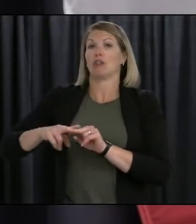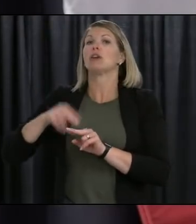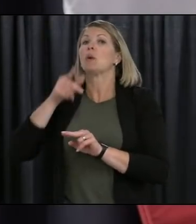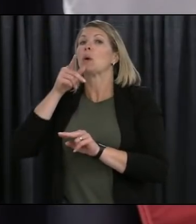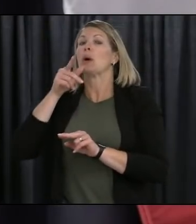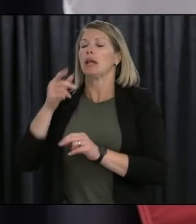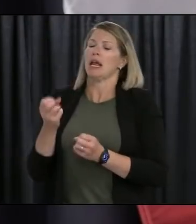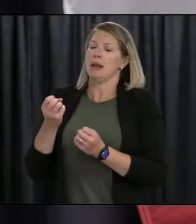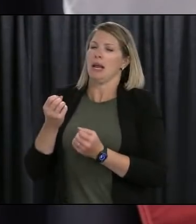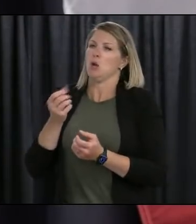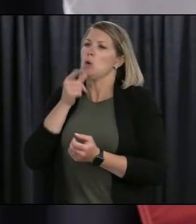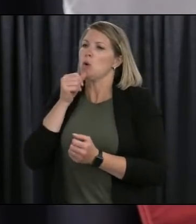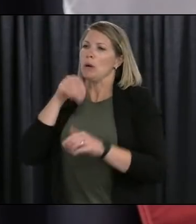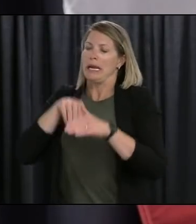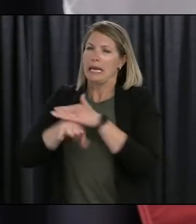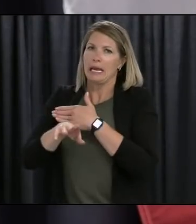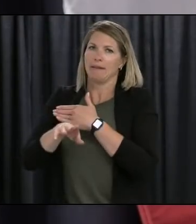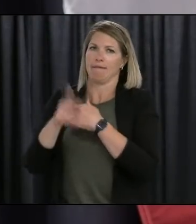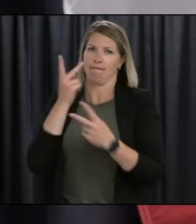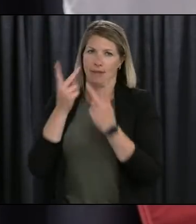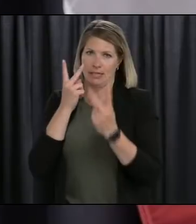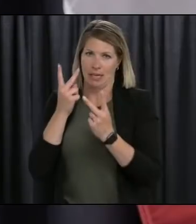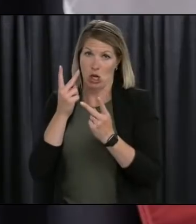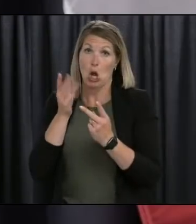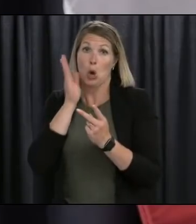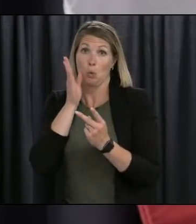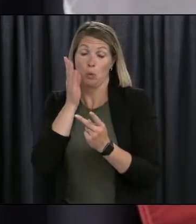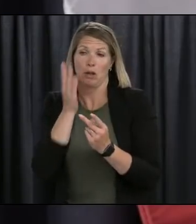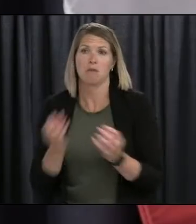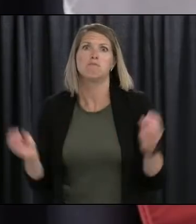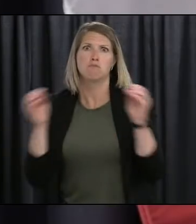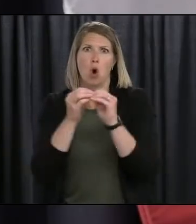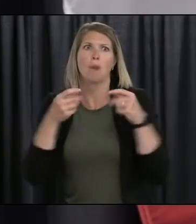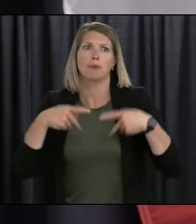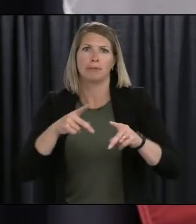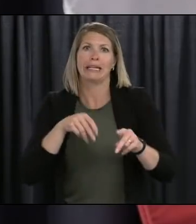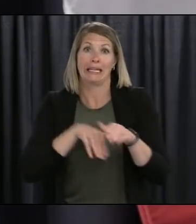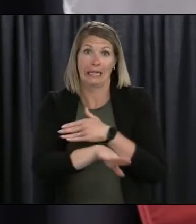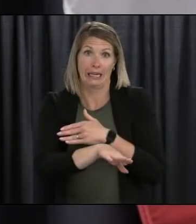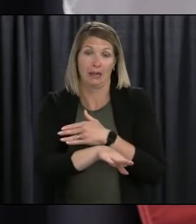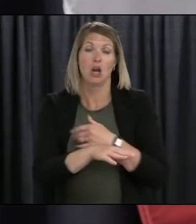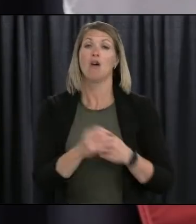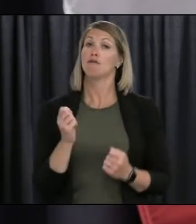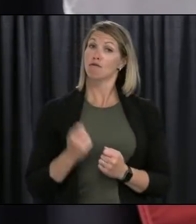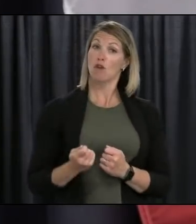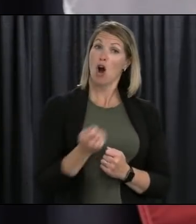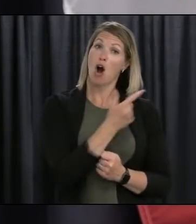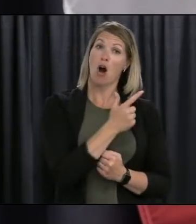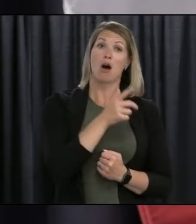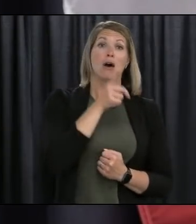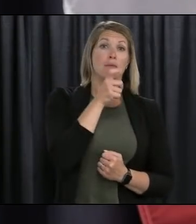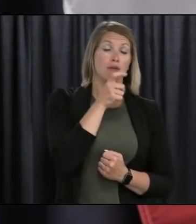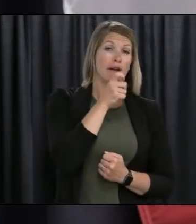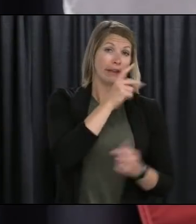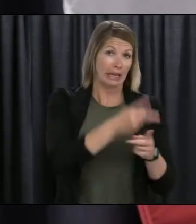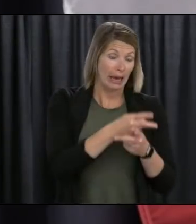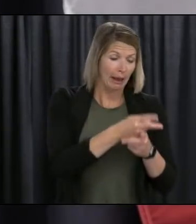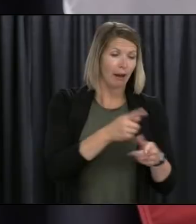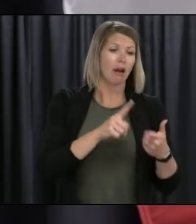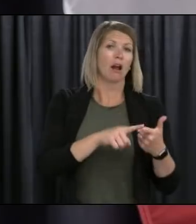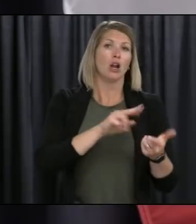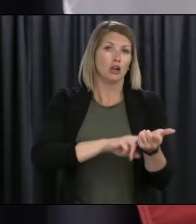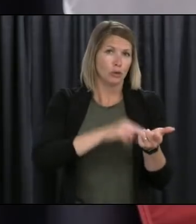care, and recommendations for the private operators of community care homes and personal care homes. And in line with